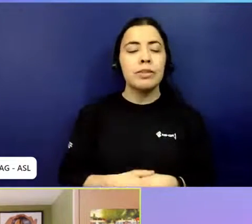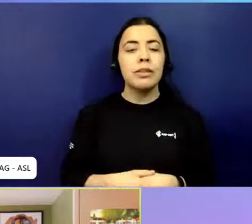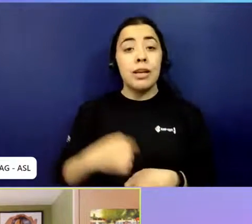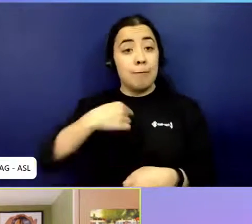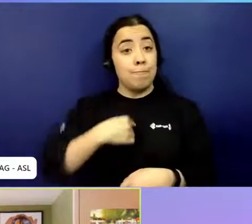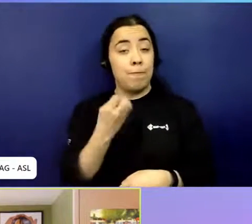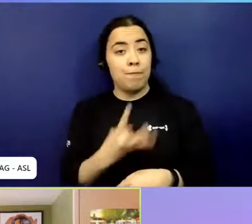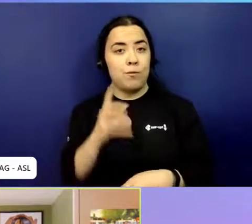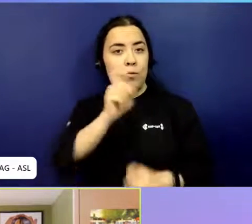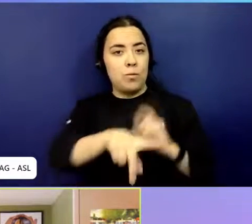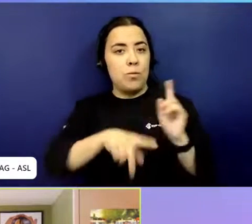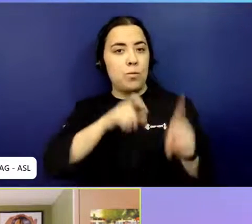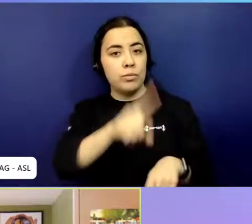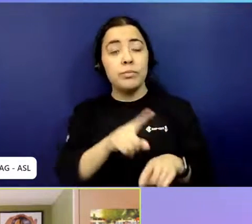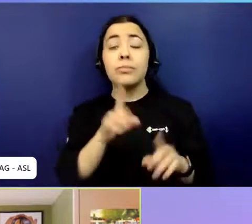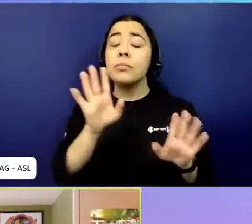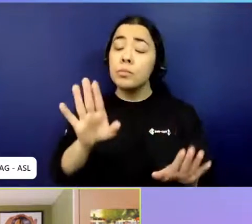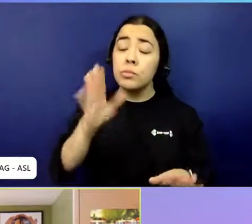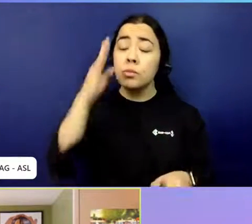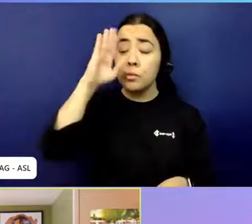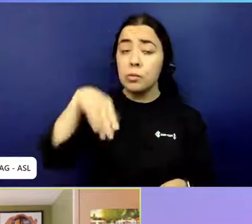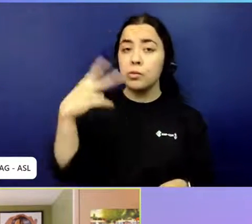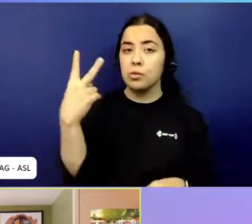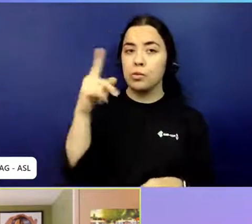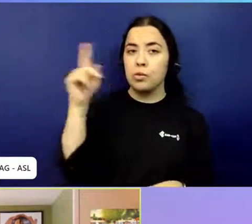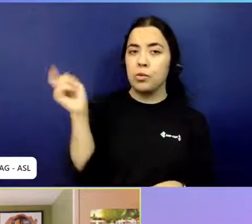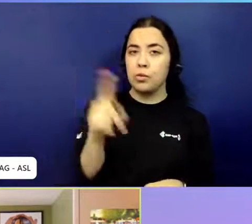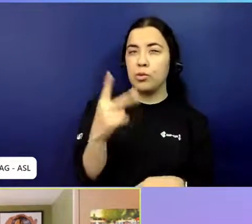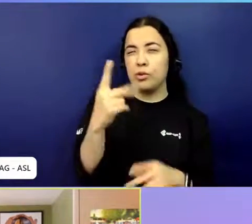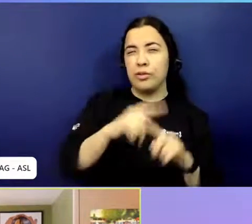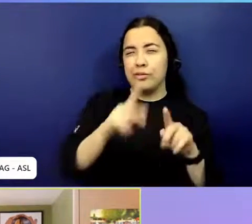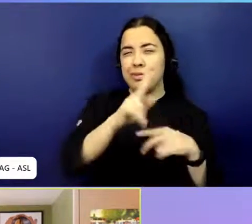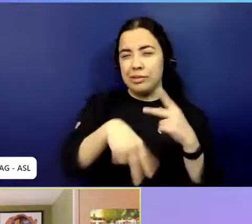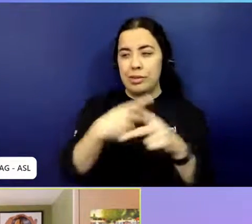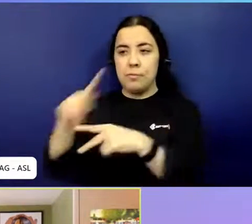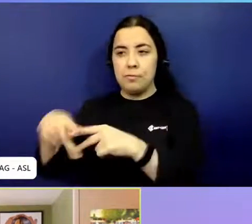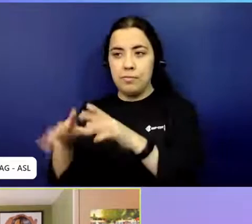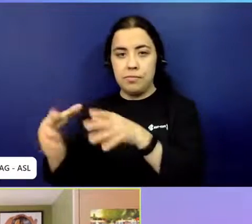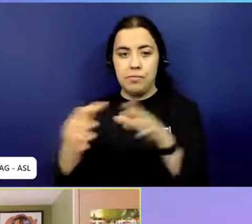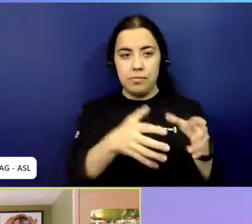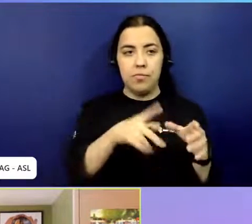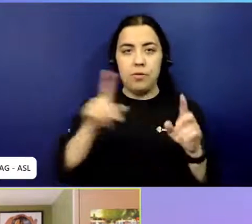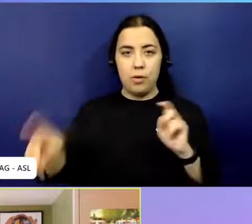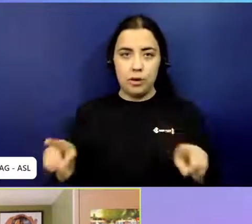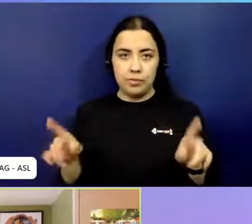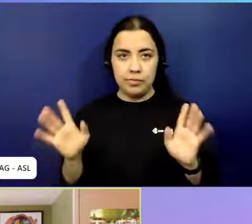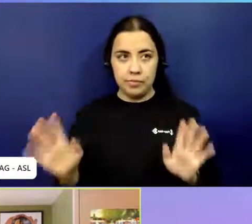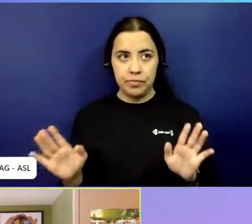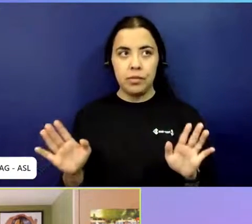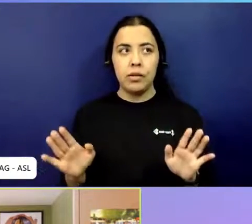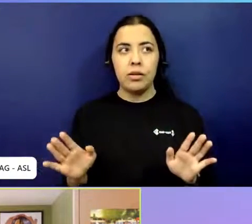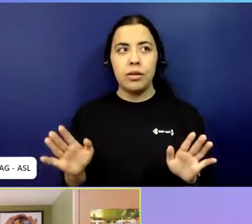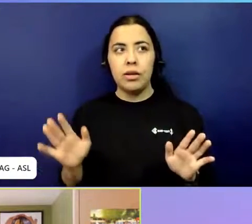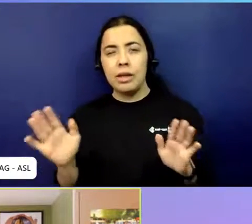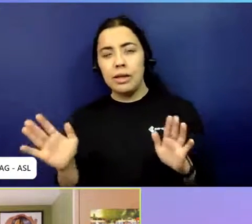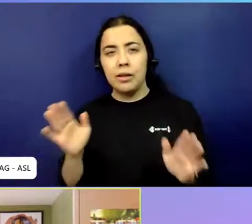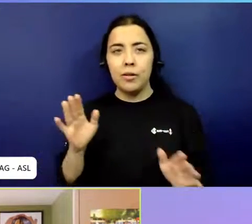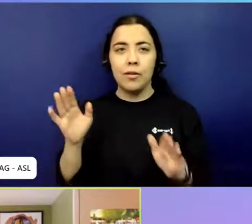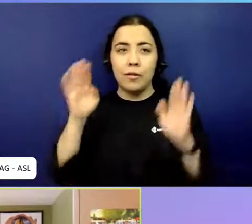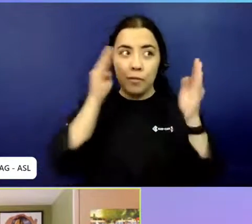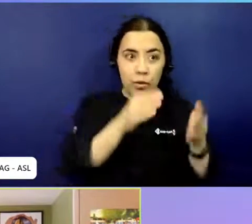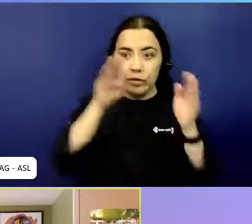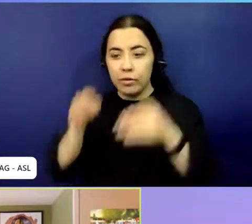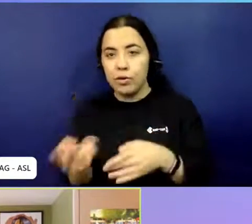questions here, and actually the two types of questions, and we've got more coming in, are really around two